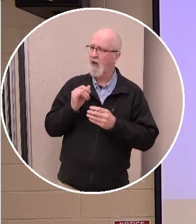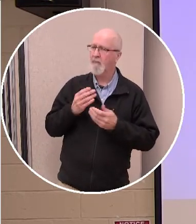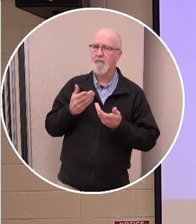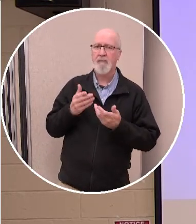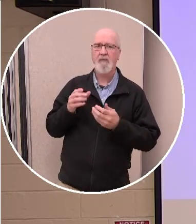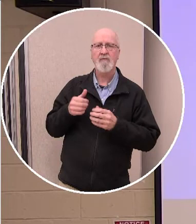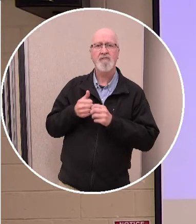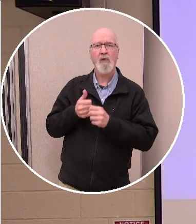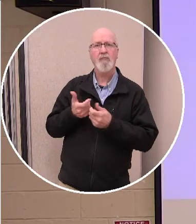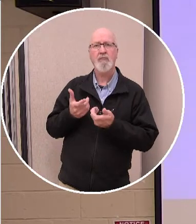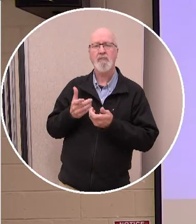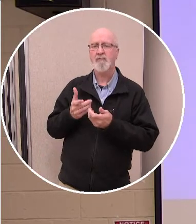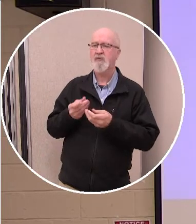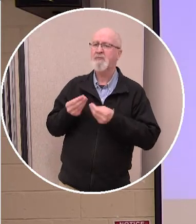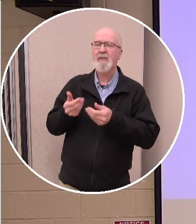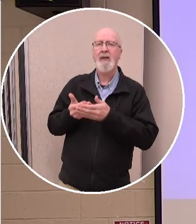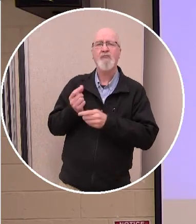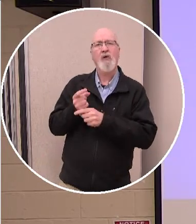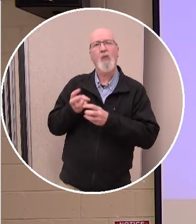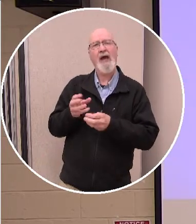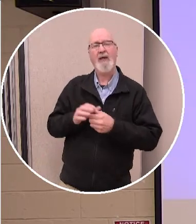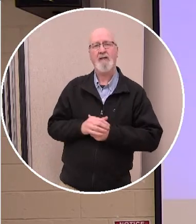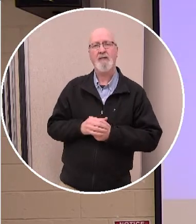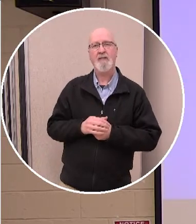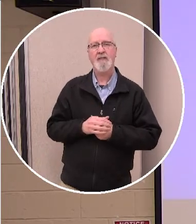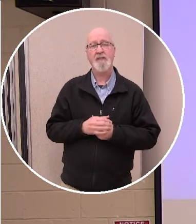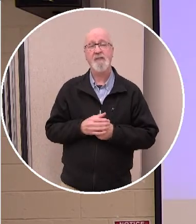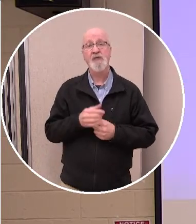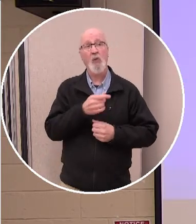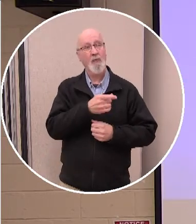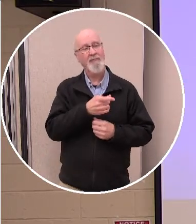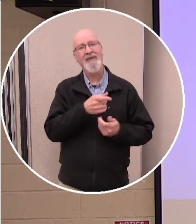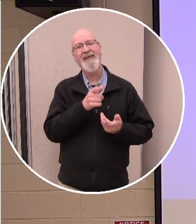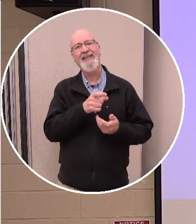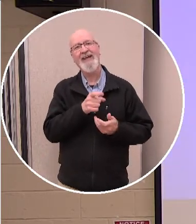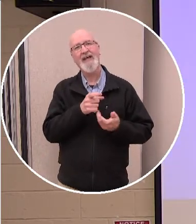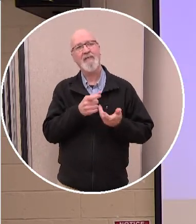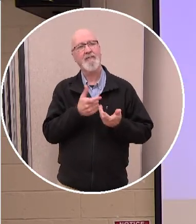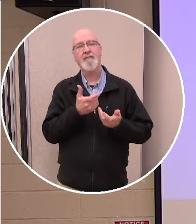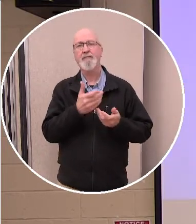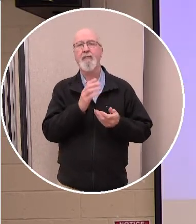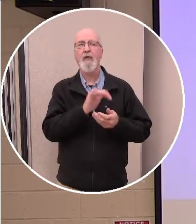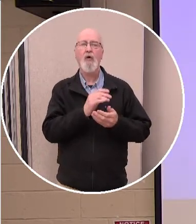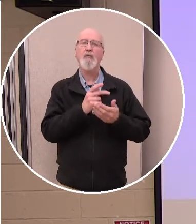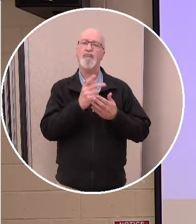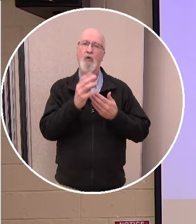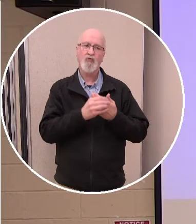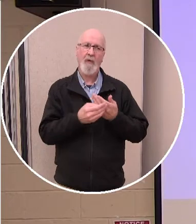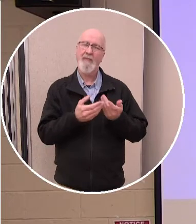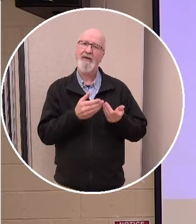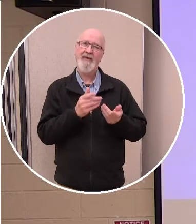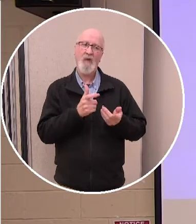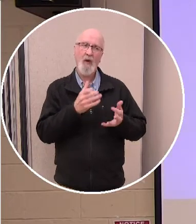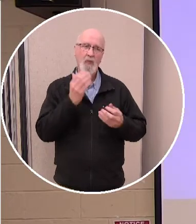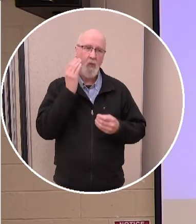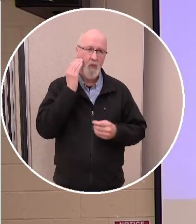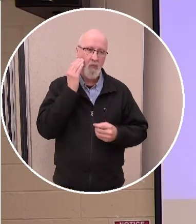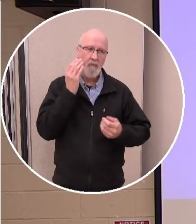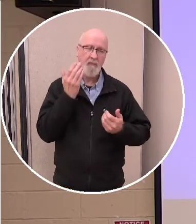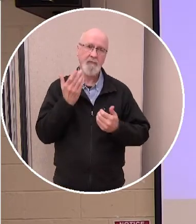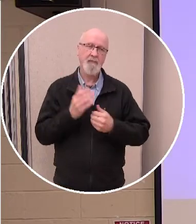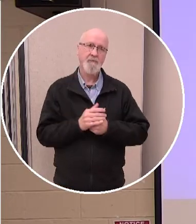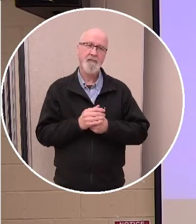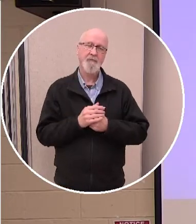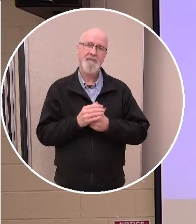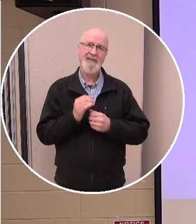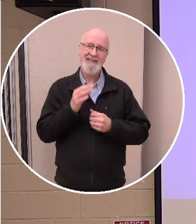accepted is that they need to do a deeper dive within their shared services program in a short period of time in order to